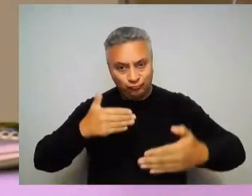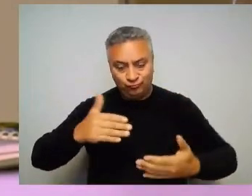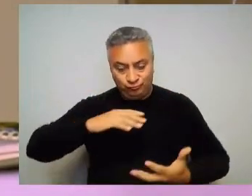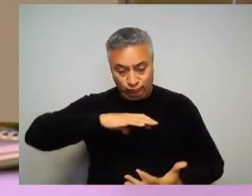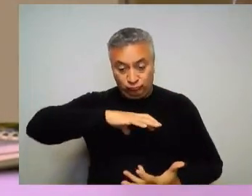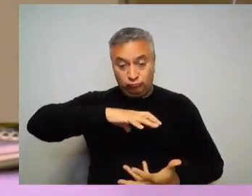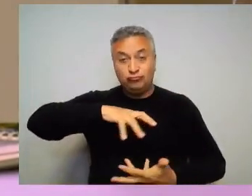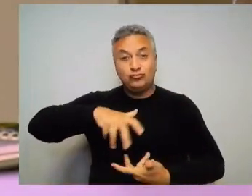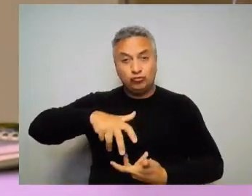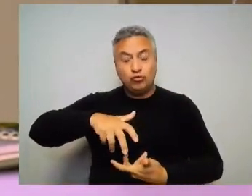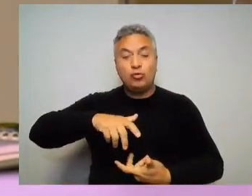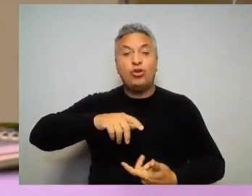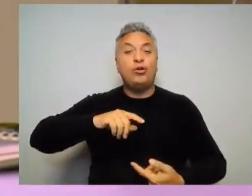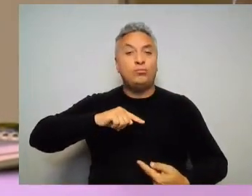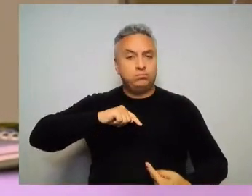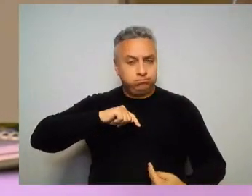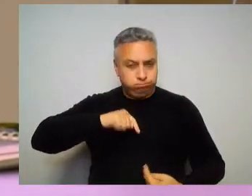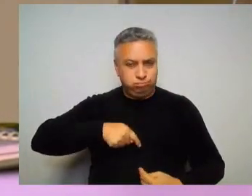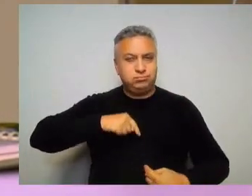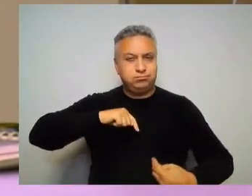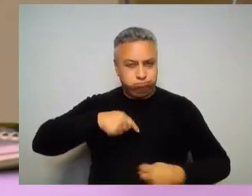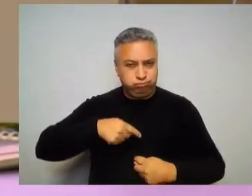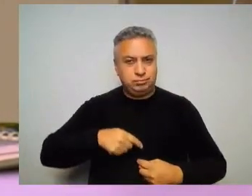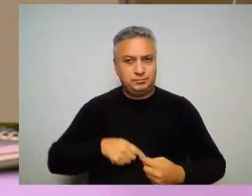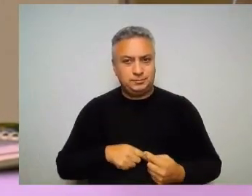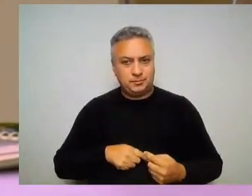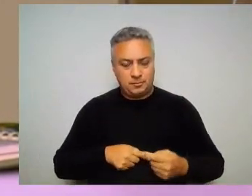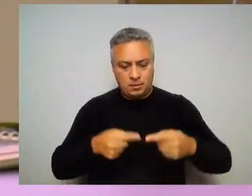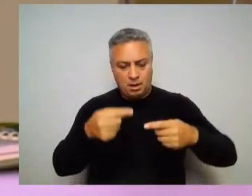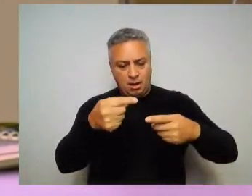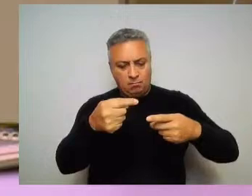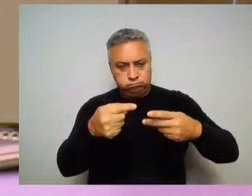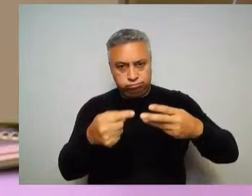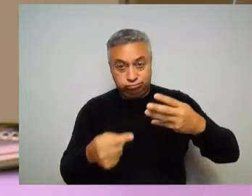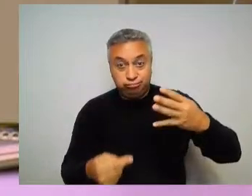a world that offers and poses many challenges